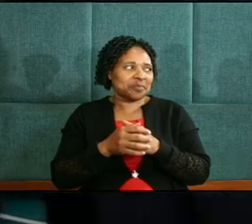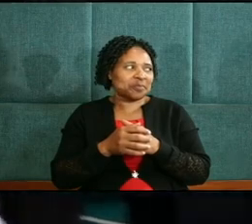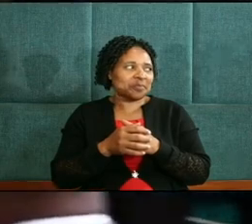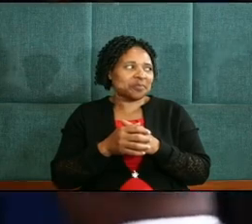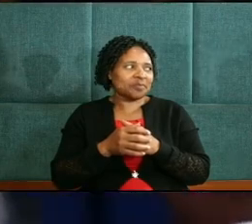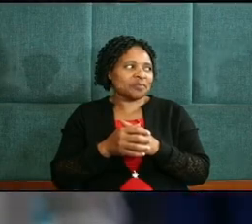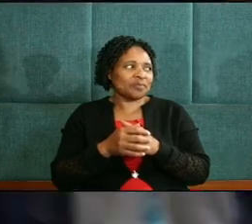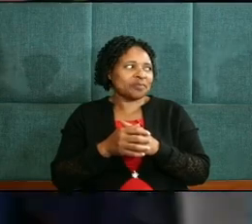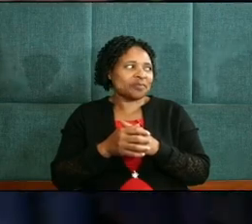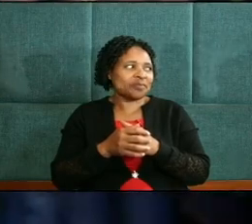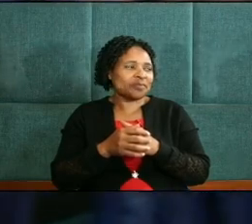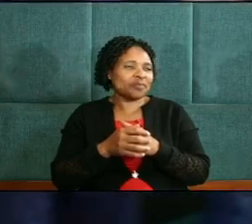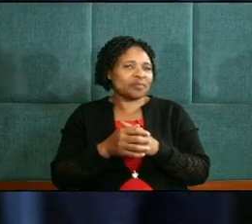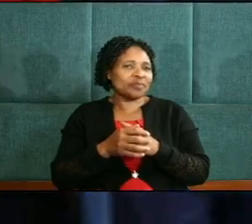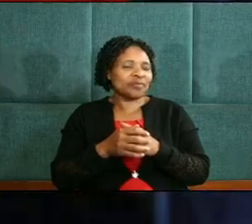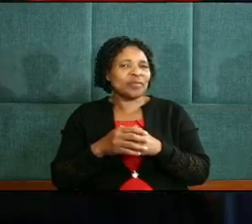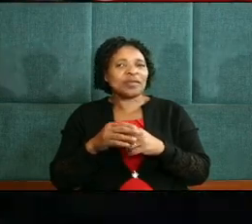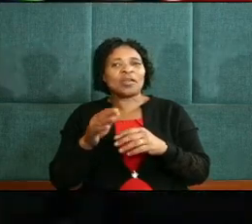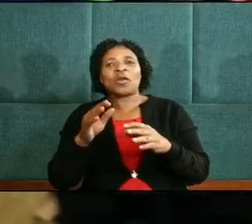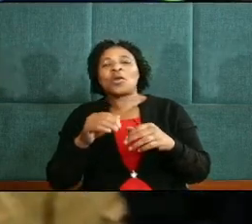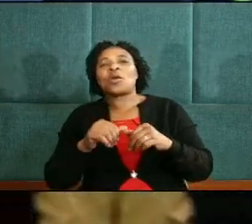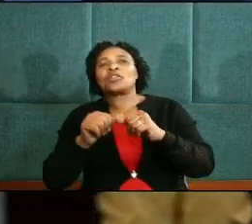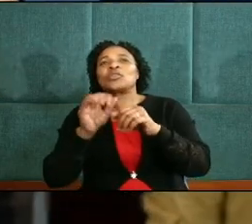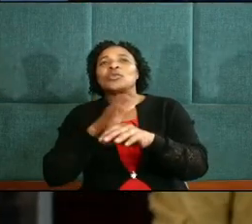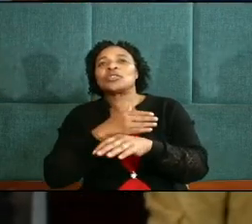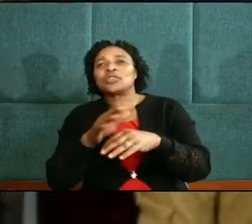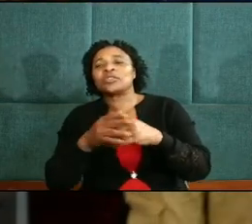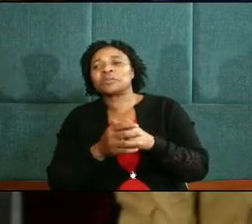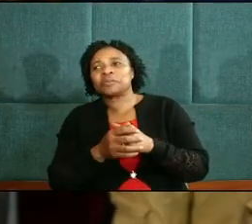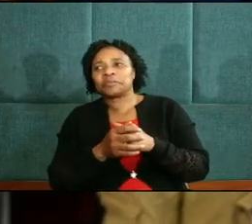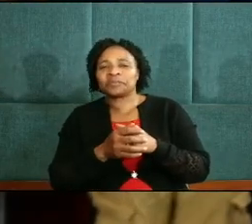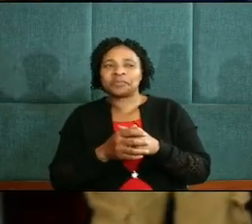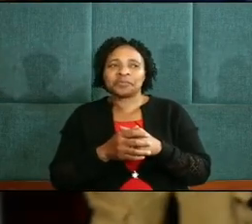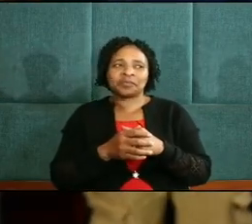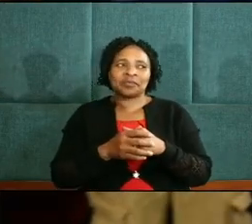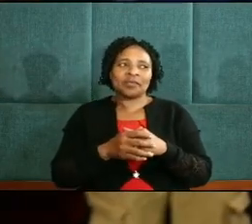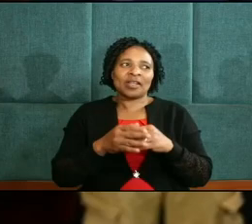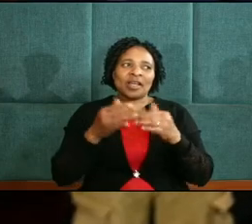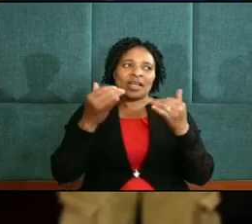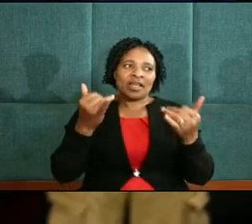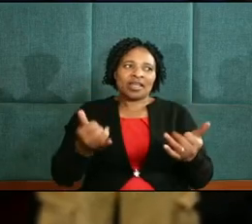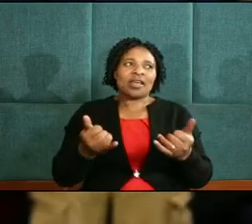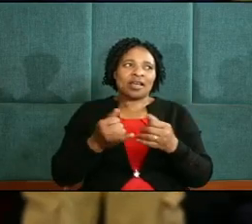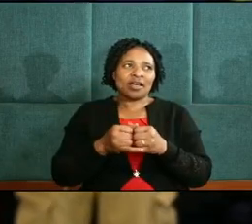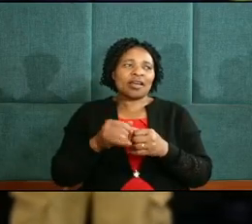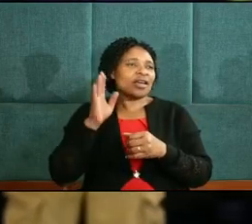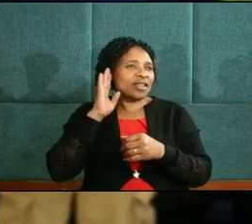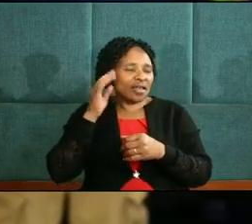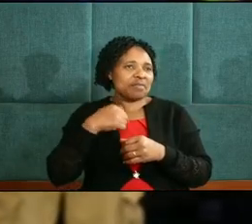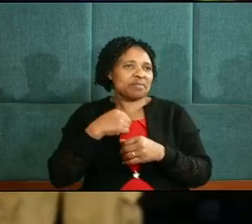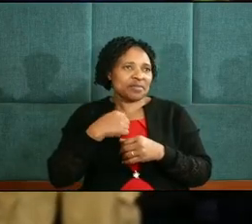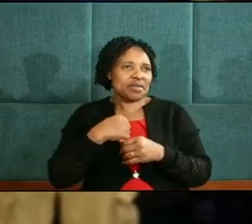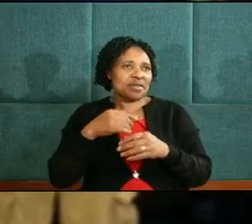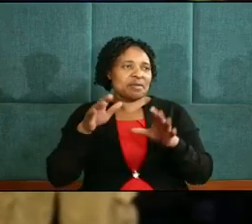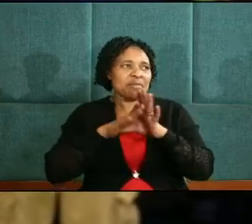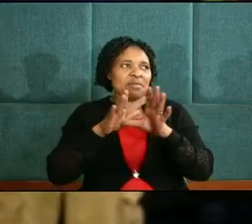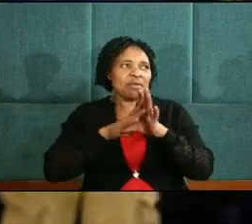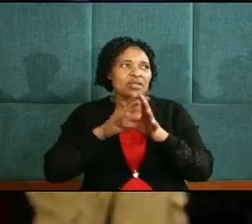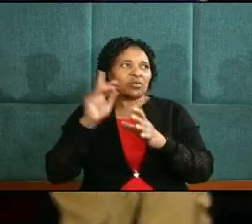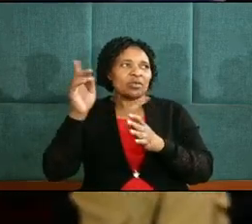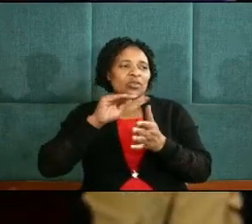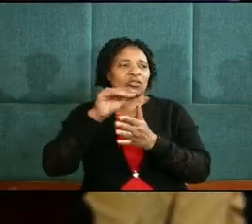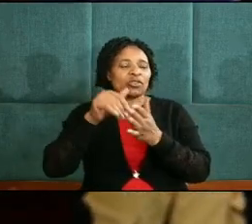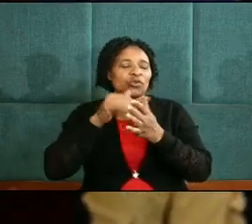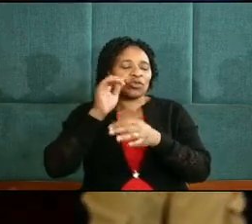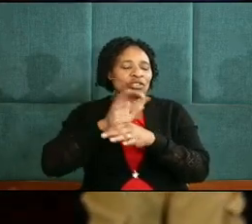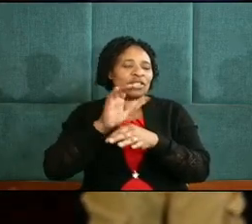This is life and death matter. Good song. This is life and death matter. Hear me, brethren. Hear me, hear me, hear me. Hear me, members of the church. Hear me,